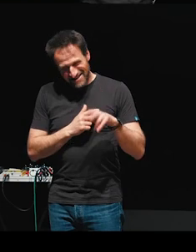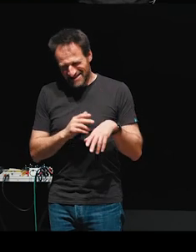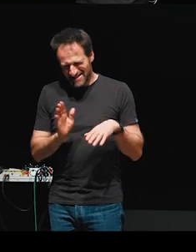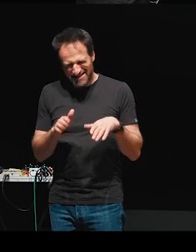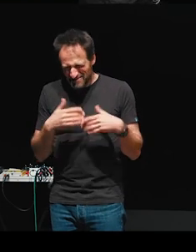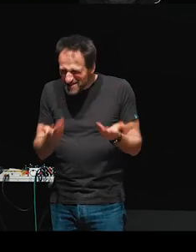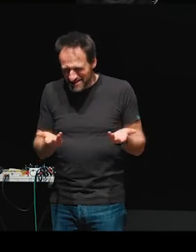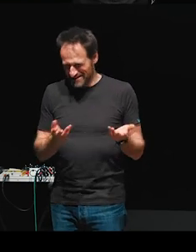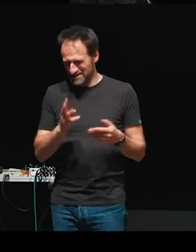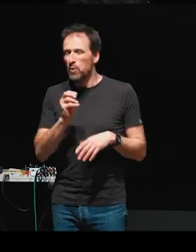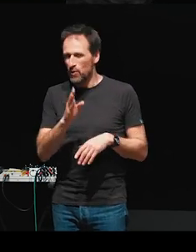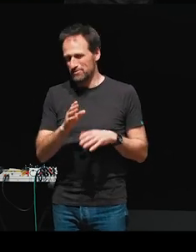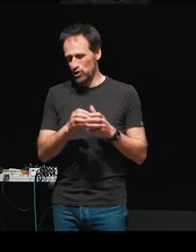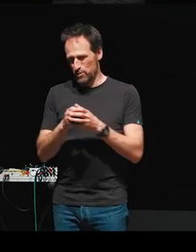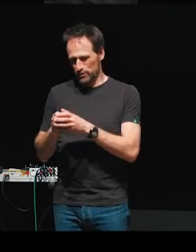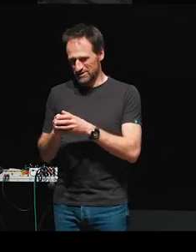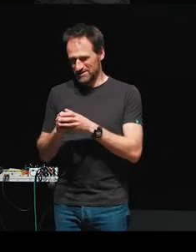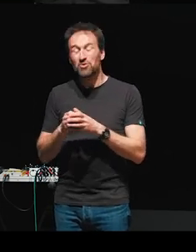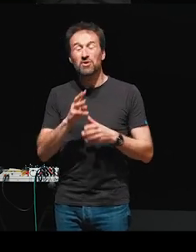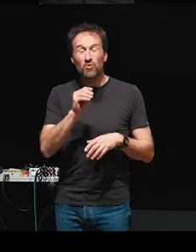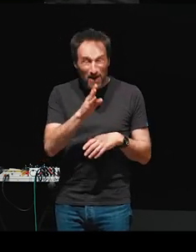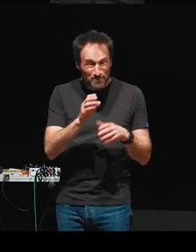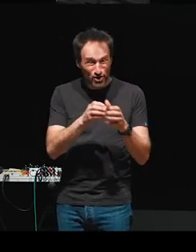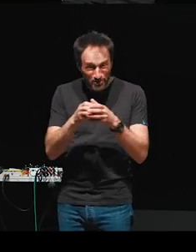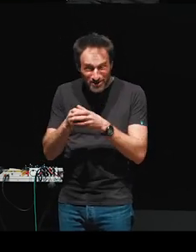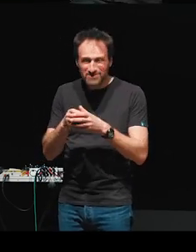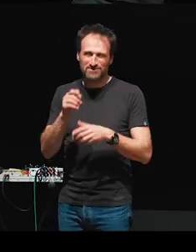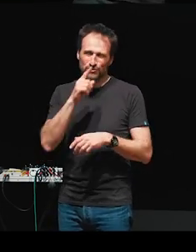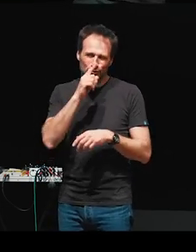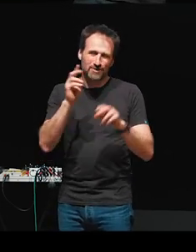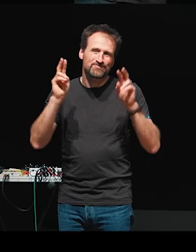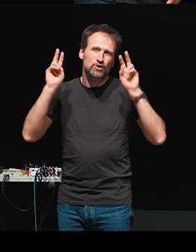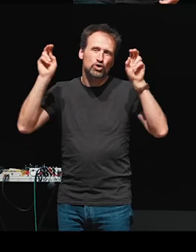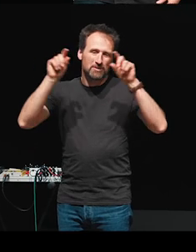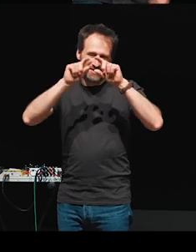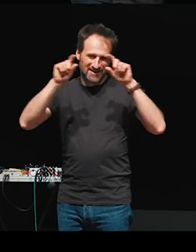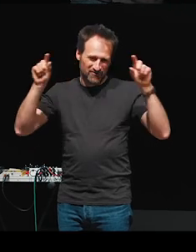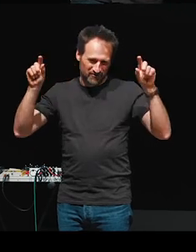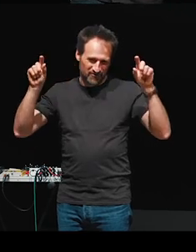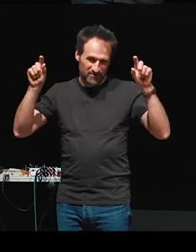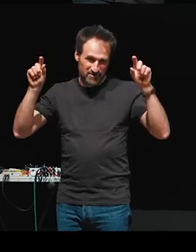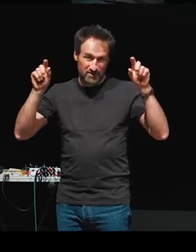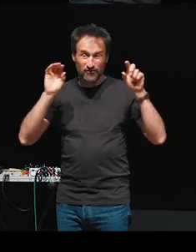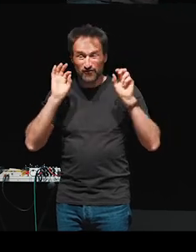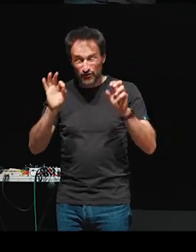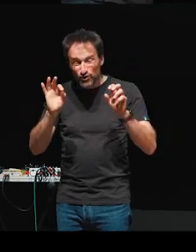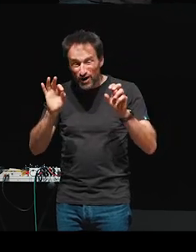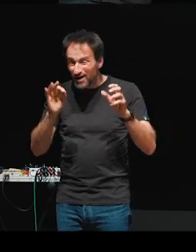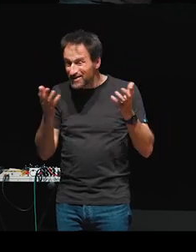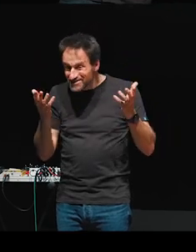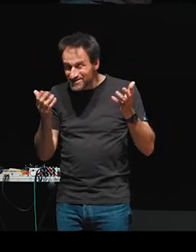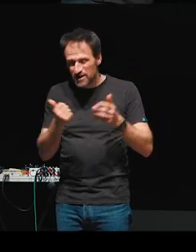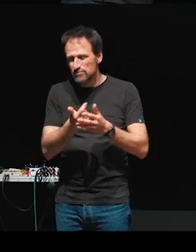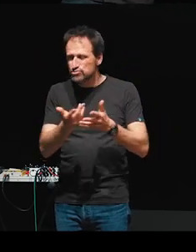web components is just an umbrella term for a bunch of standards that can be used together